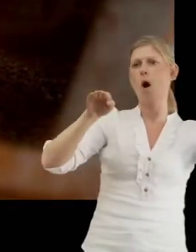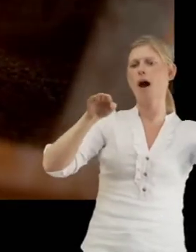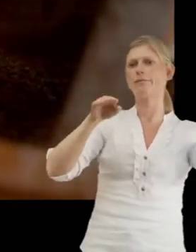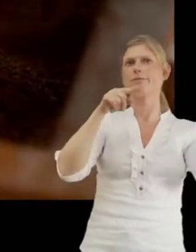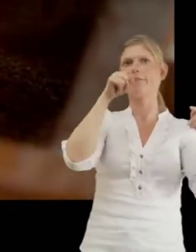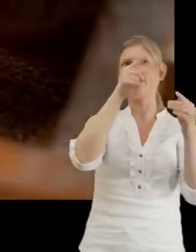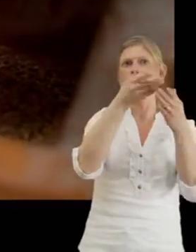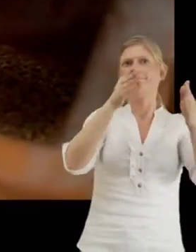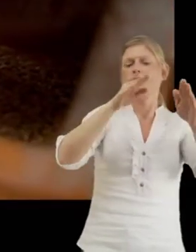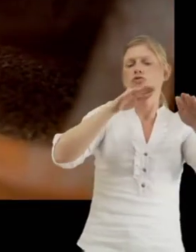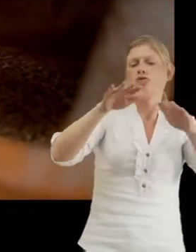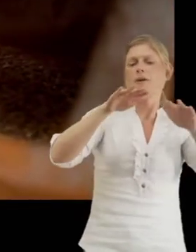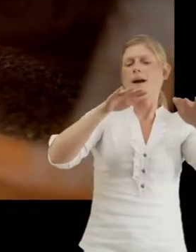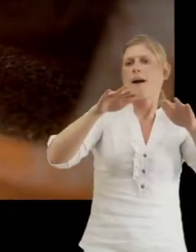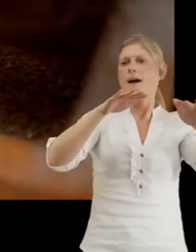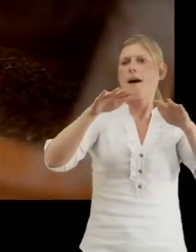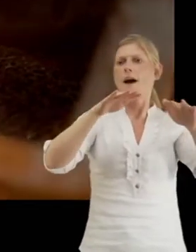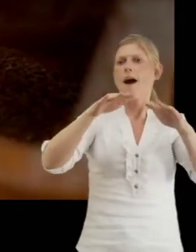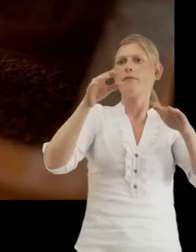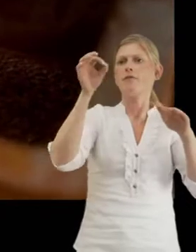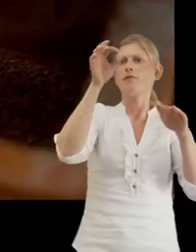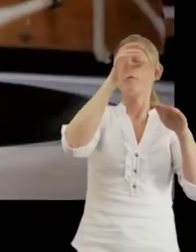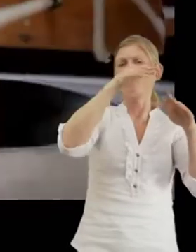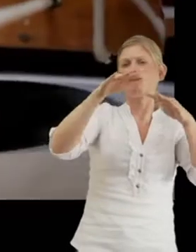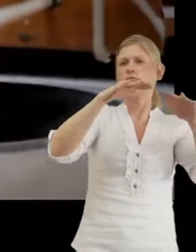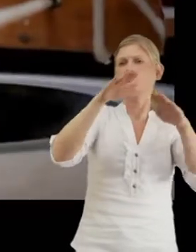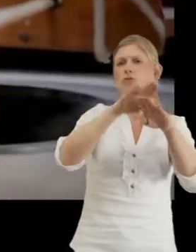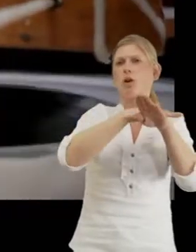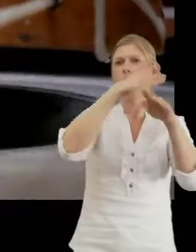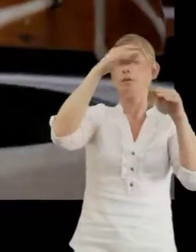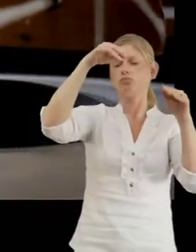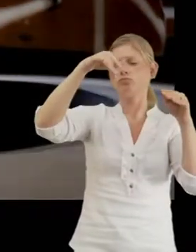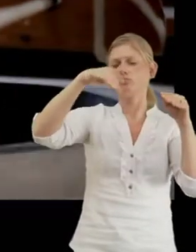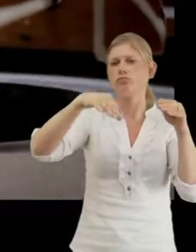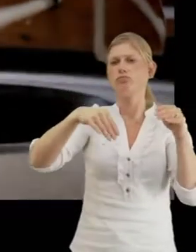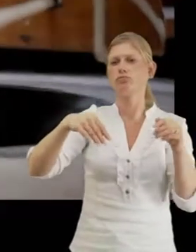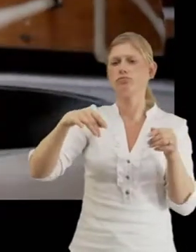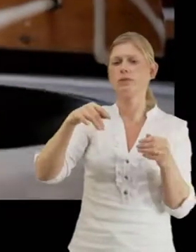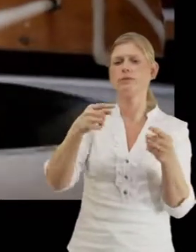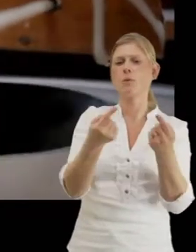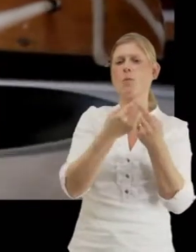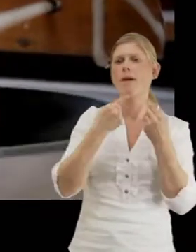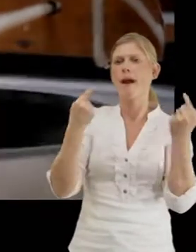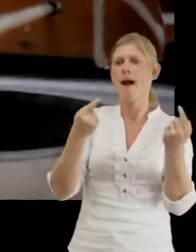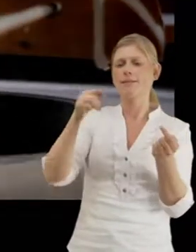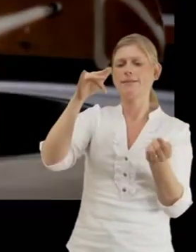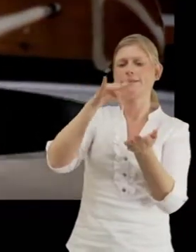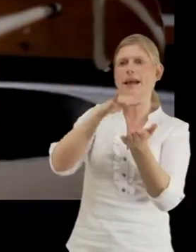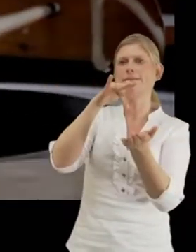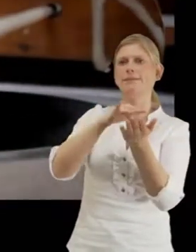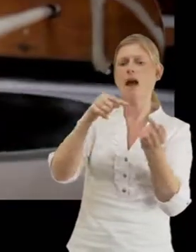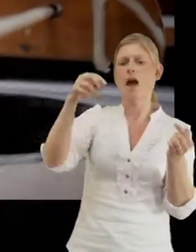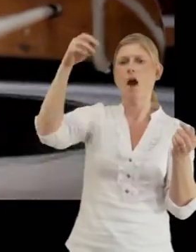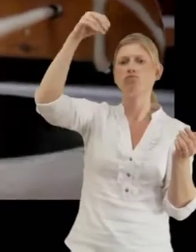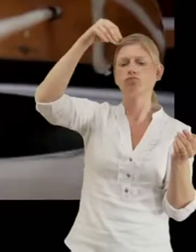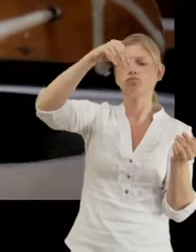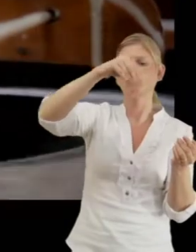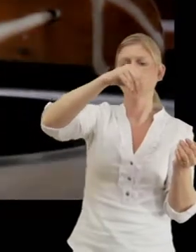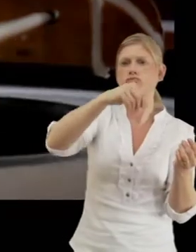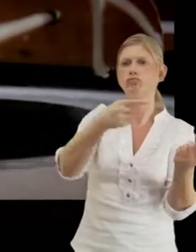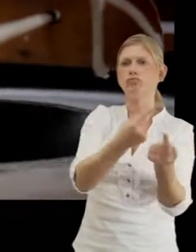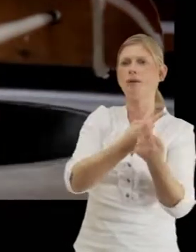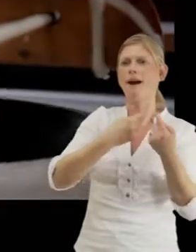is jiggled by the machinery, gradually releasing the grain into the eye at the centre of the 2 millstones.